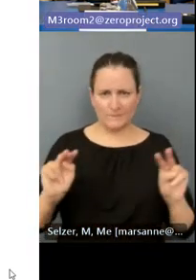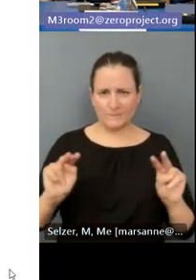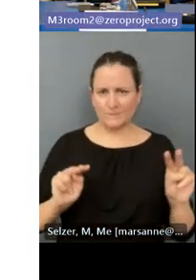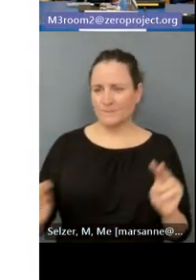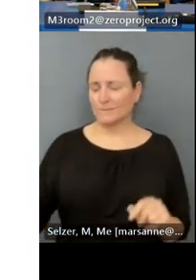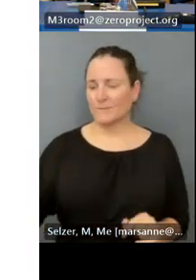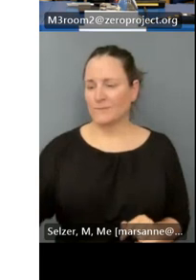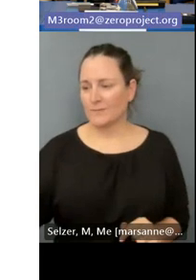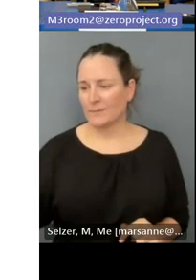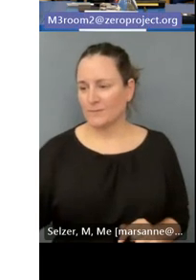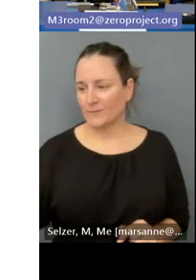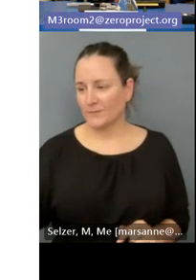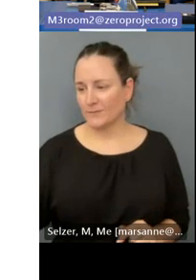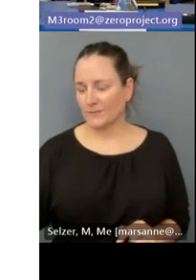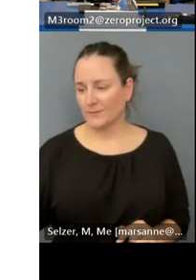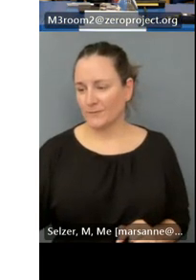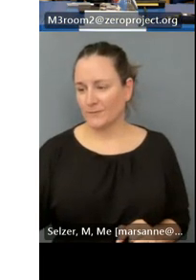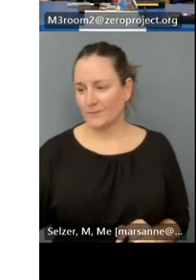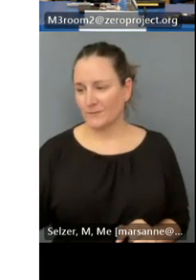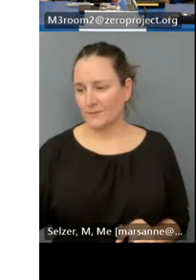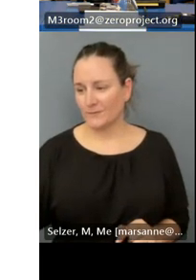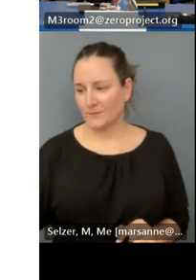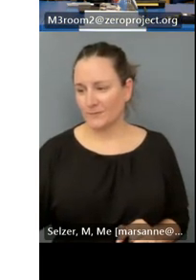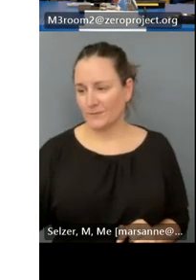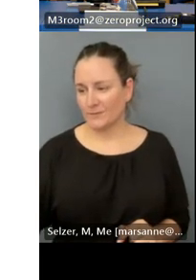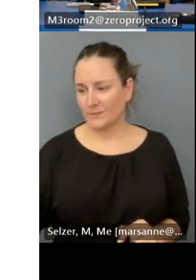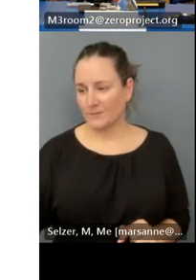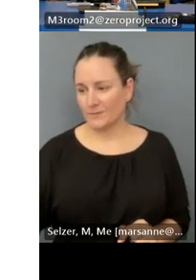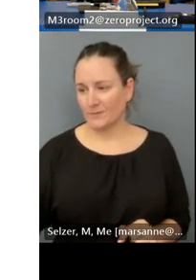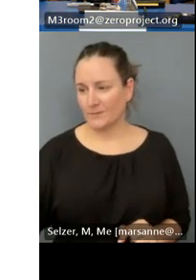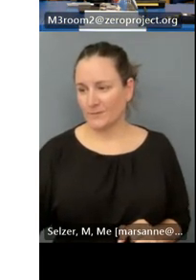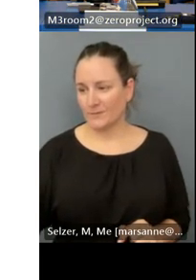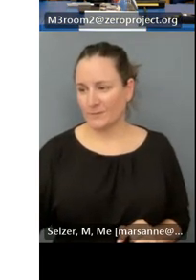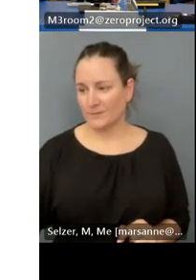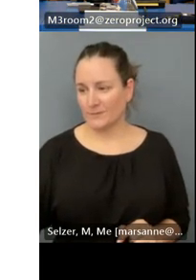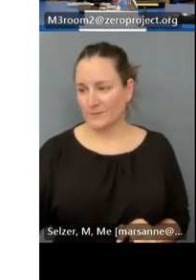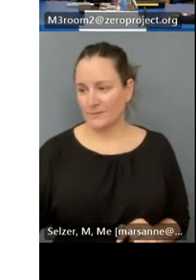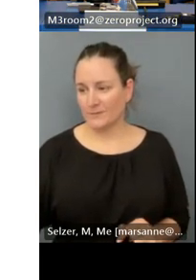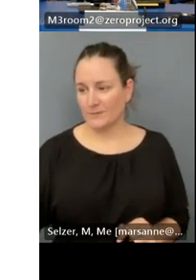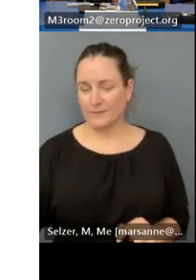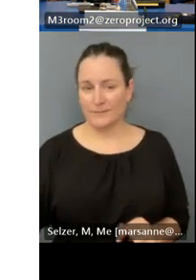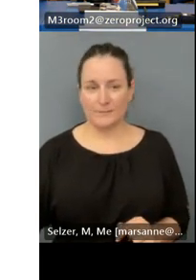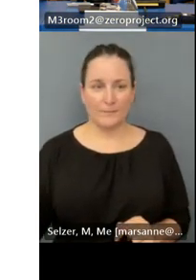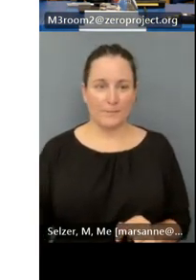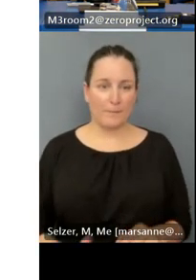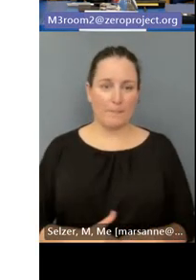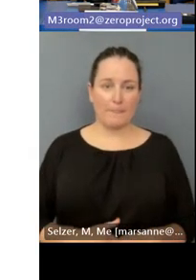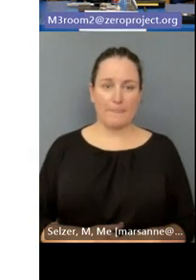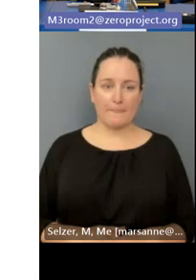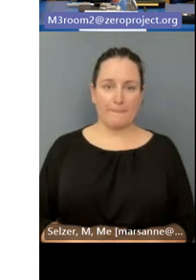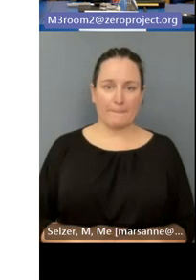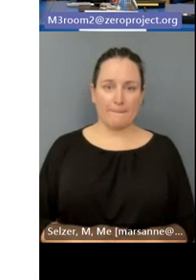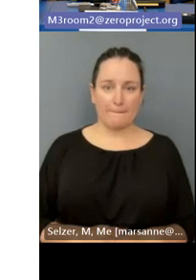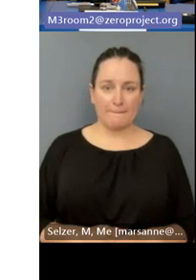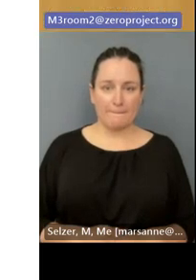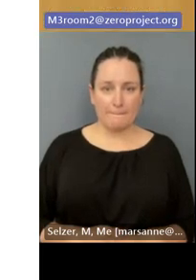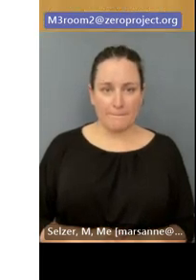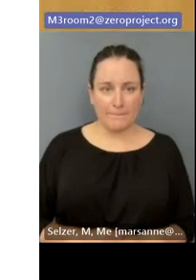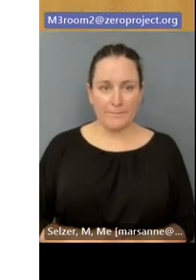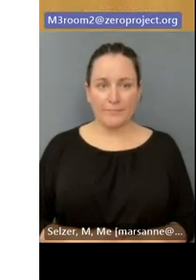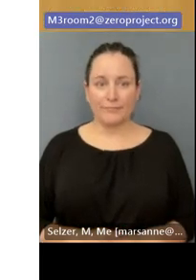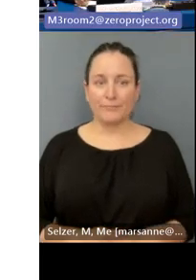Is it this button? Yes. Oh, this one. Okay. Okay.